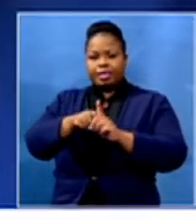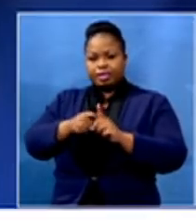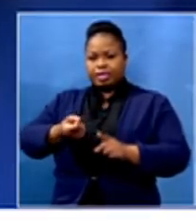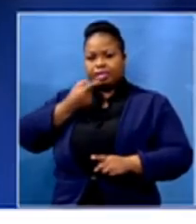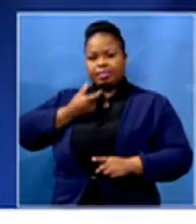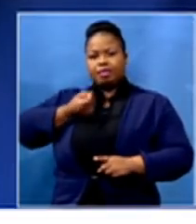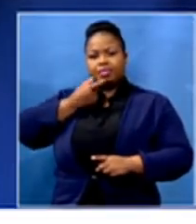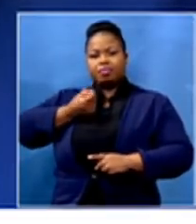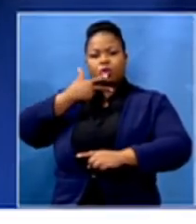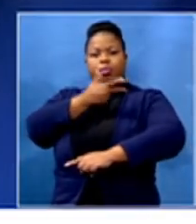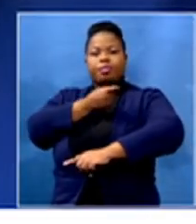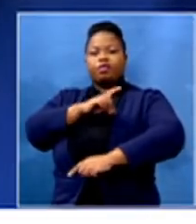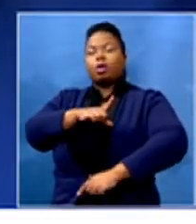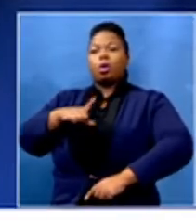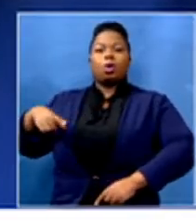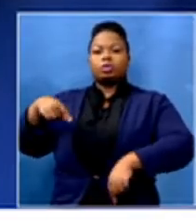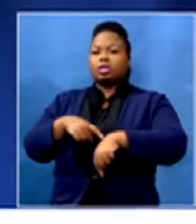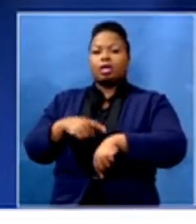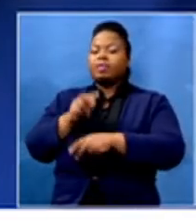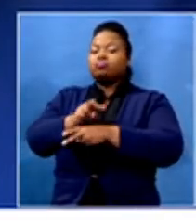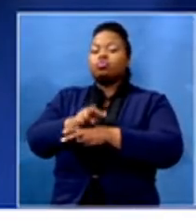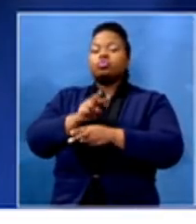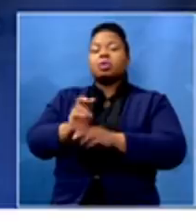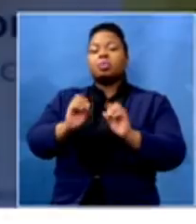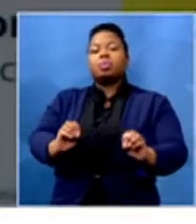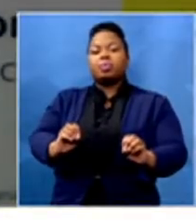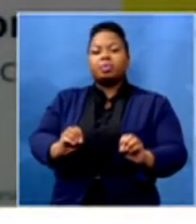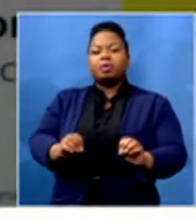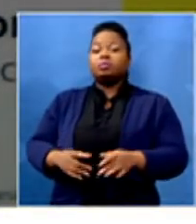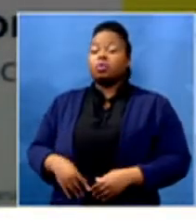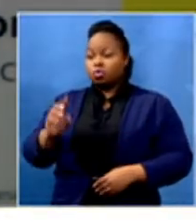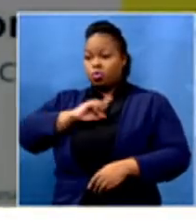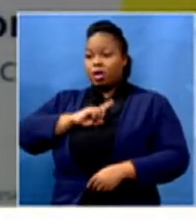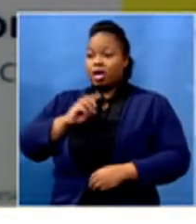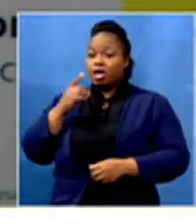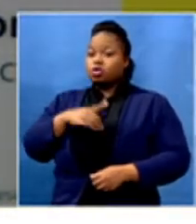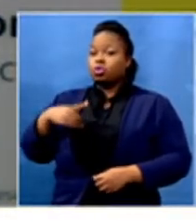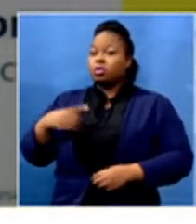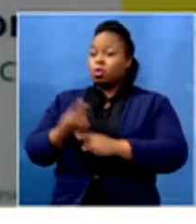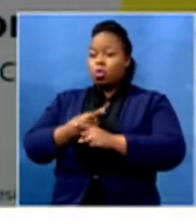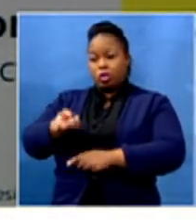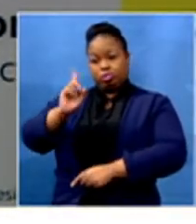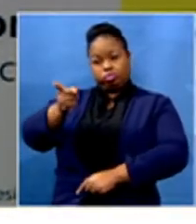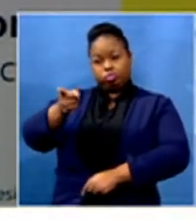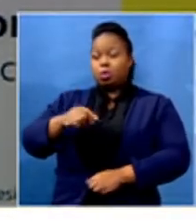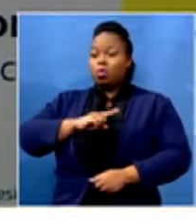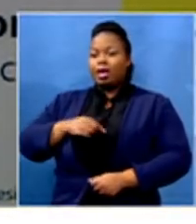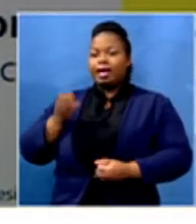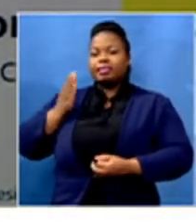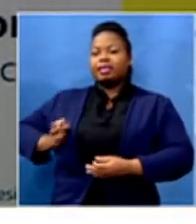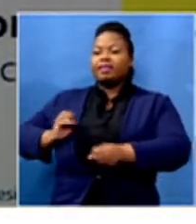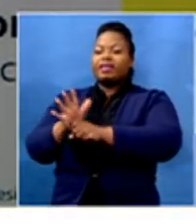a long time without proper monitoring. Now, doctors will always warn you on that because it creates other side effects.